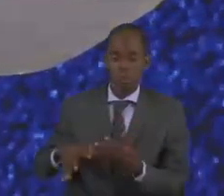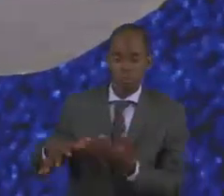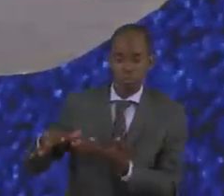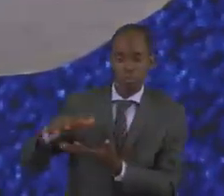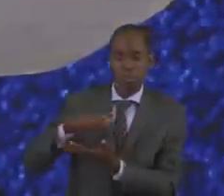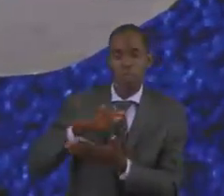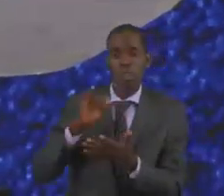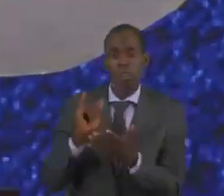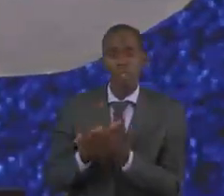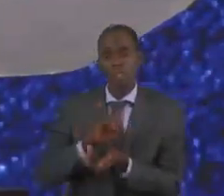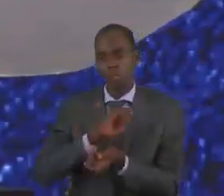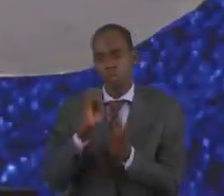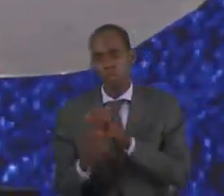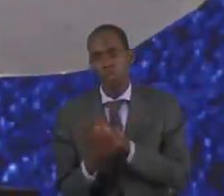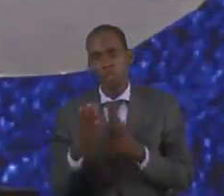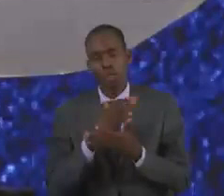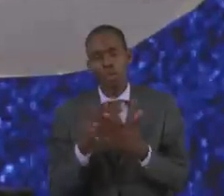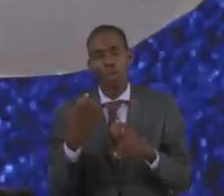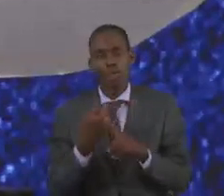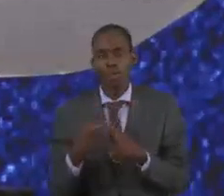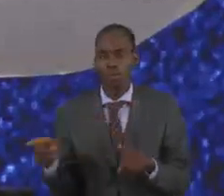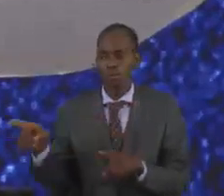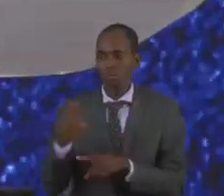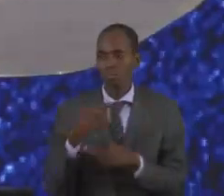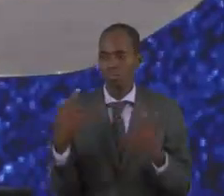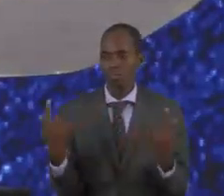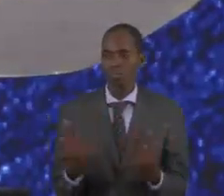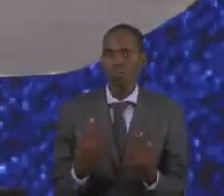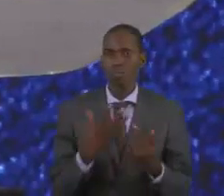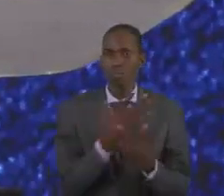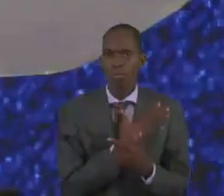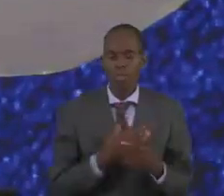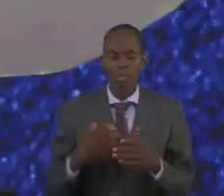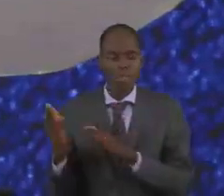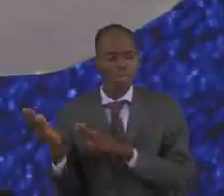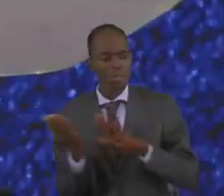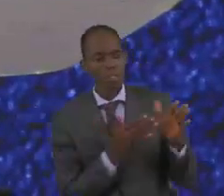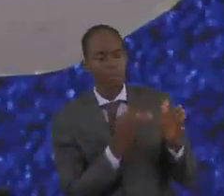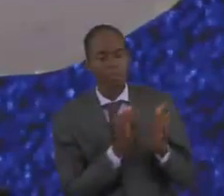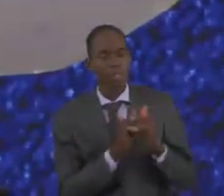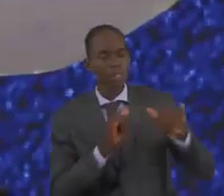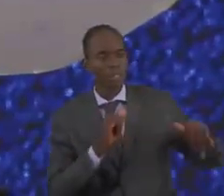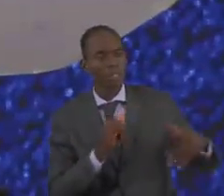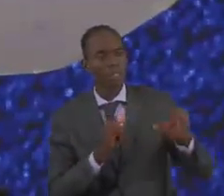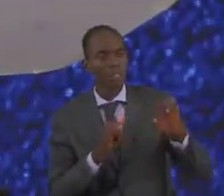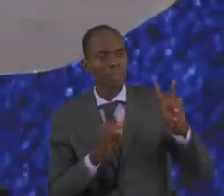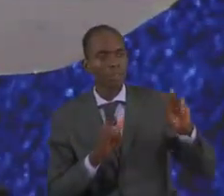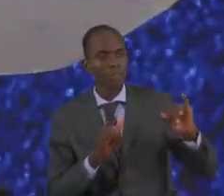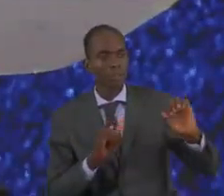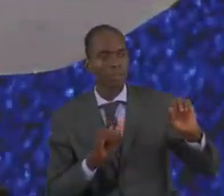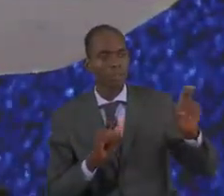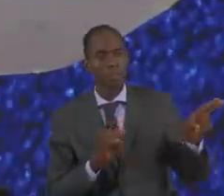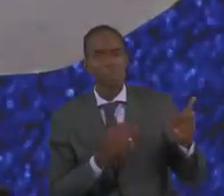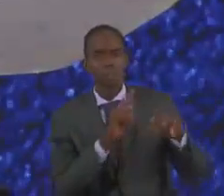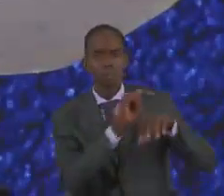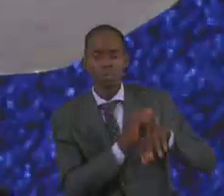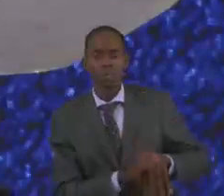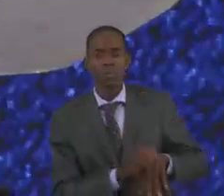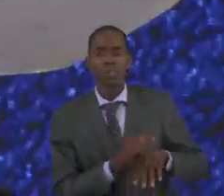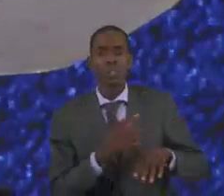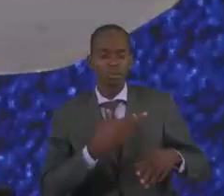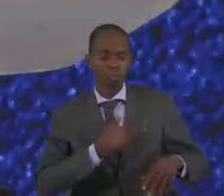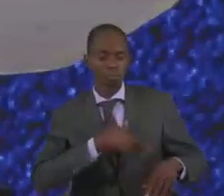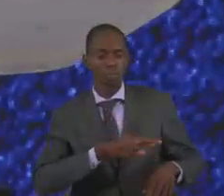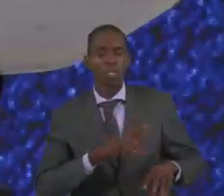that turned away from their sin, and they turned away from the Jewish religion, and they turned unto the